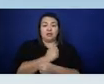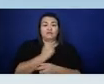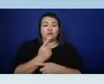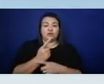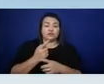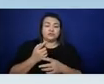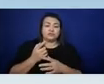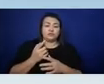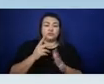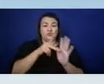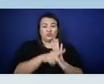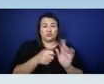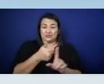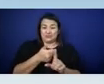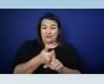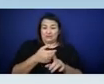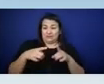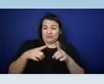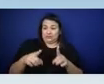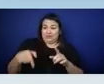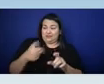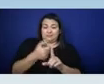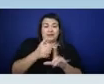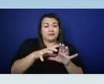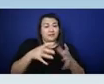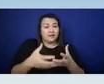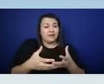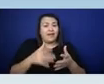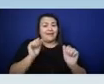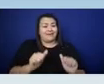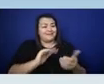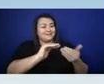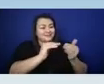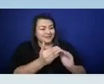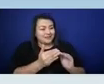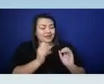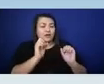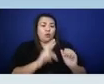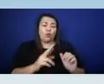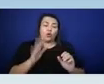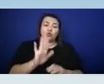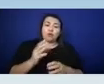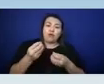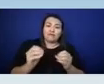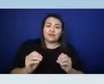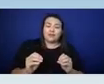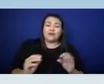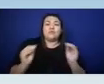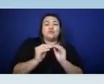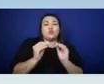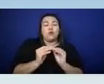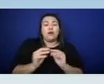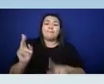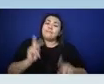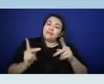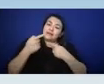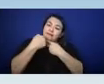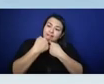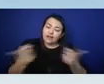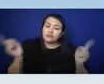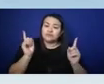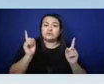Congresswoman. This question was submitted by April, who states, I'm requesting for public acknowledgement of those who have lost a loved one